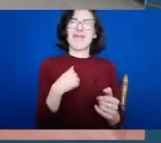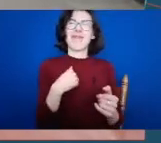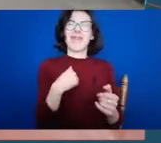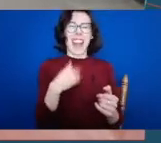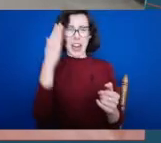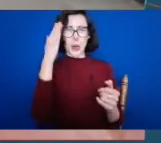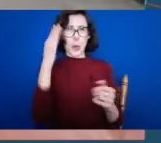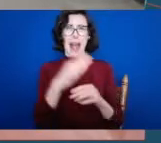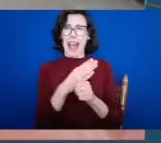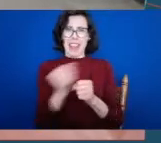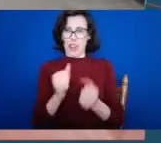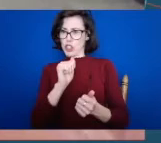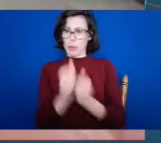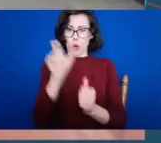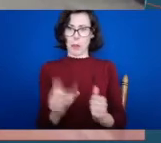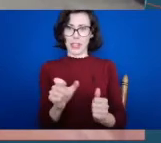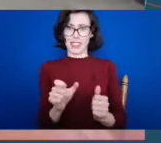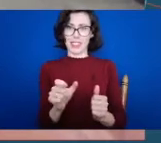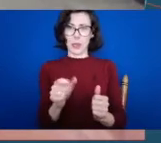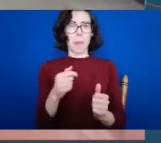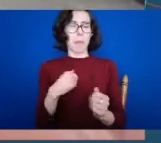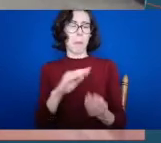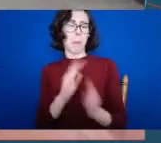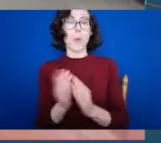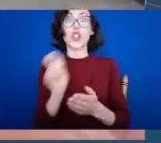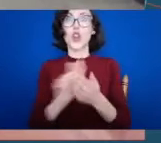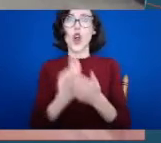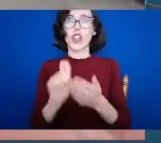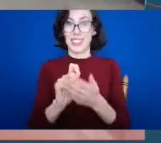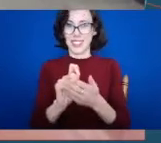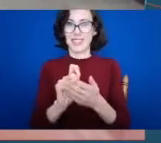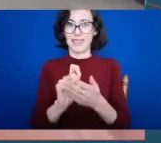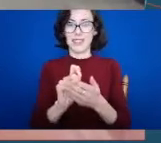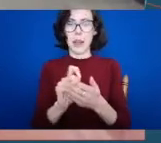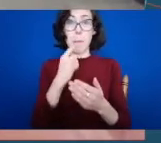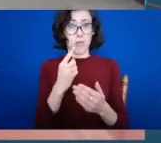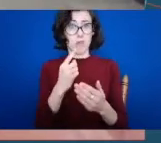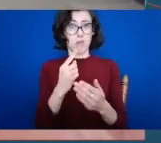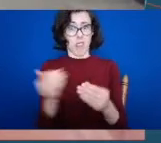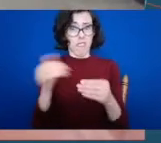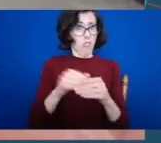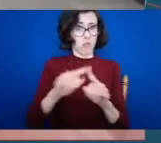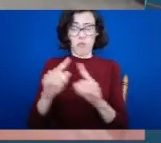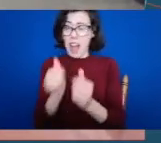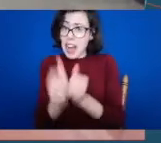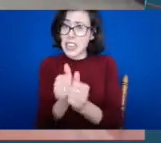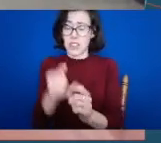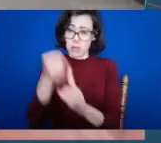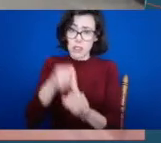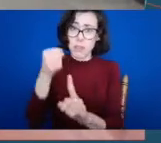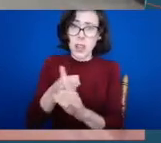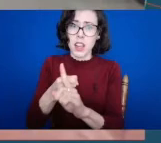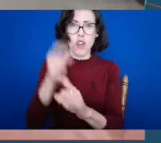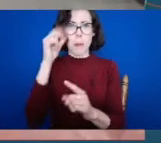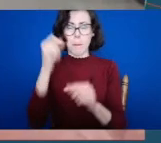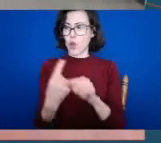decided to be a sports journalist. But other than that, I've done obviously different activism and campaigning. We reversed a cut in 2011 in